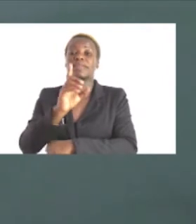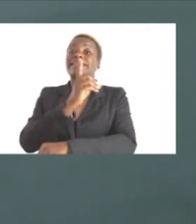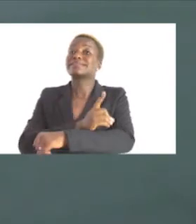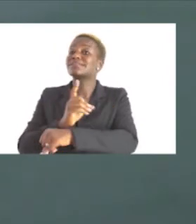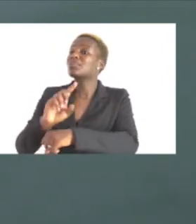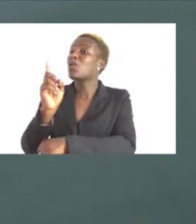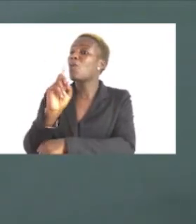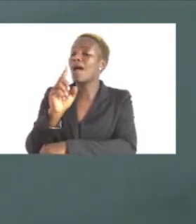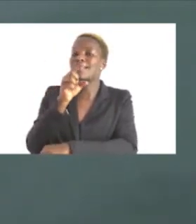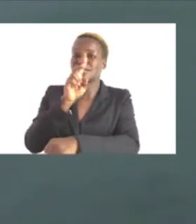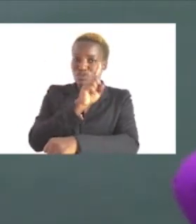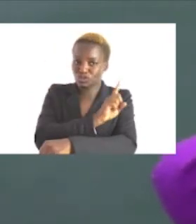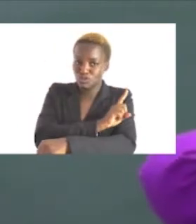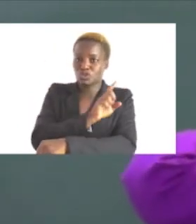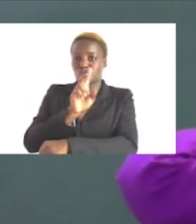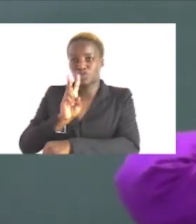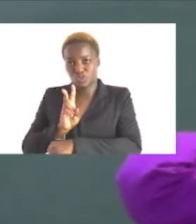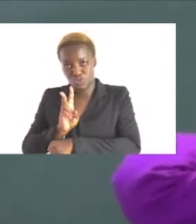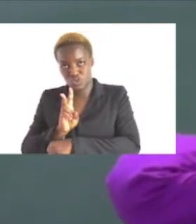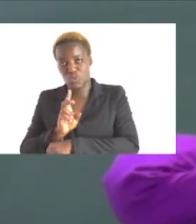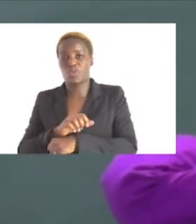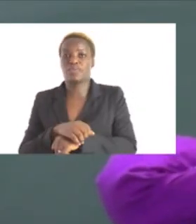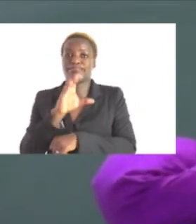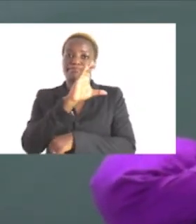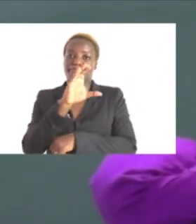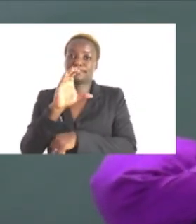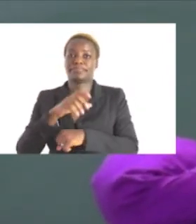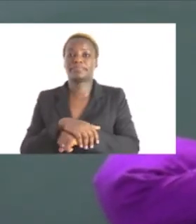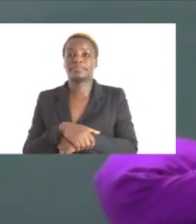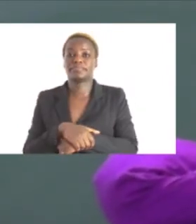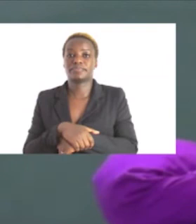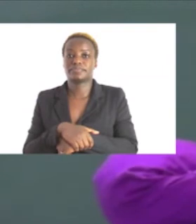December. Okay, that's how we count the